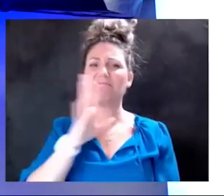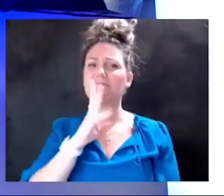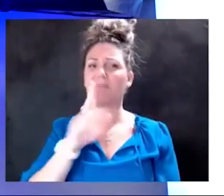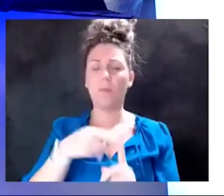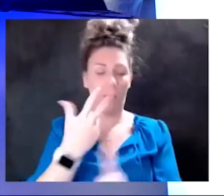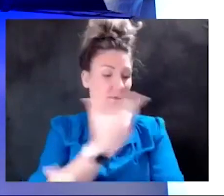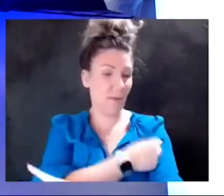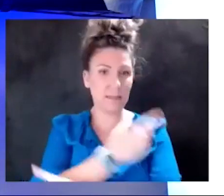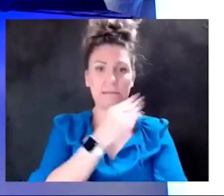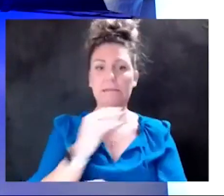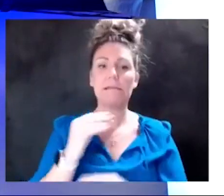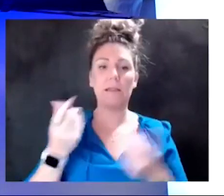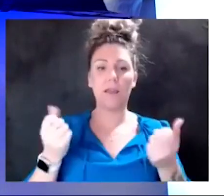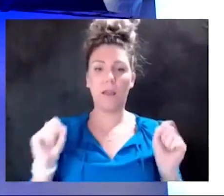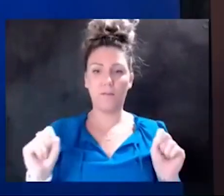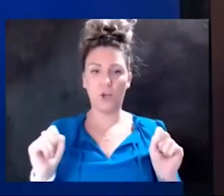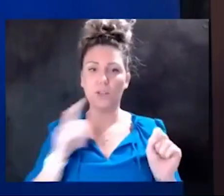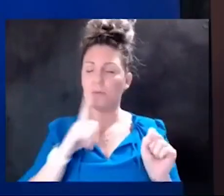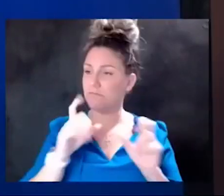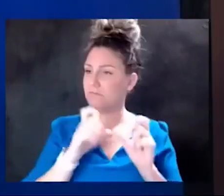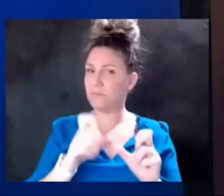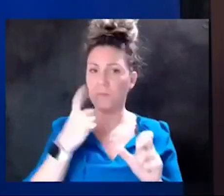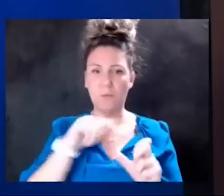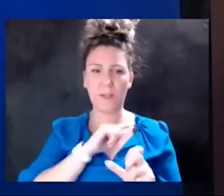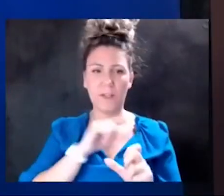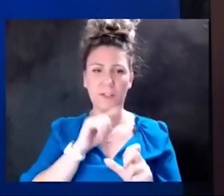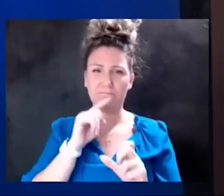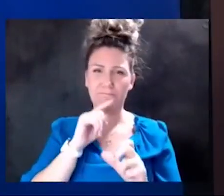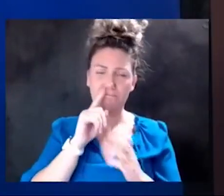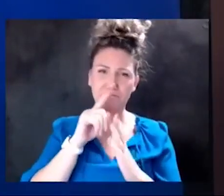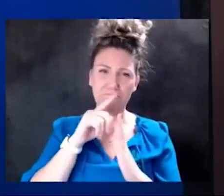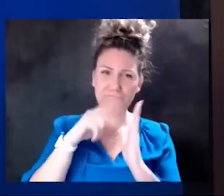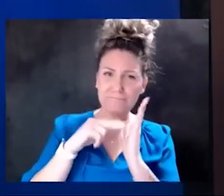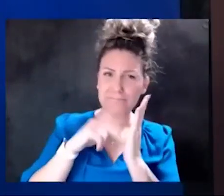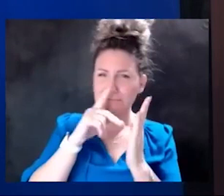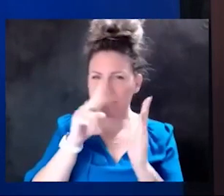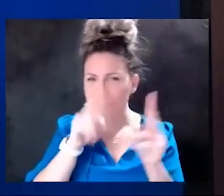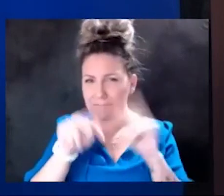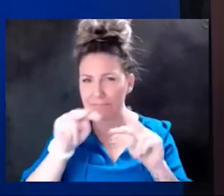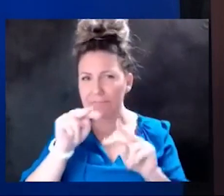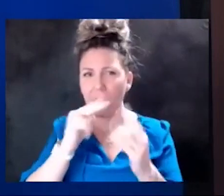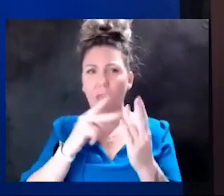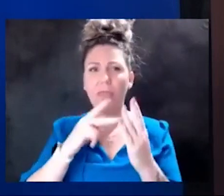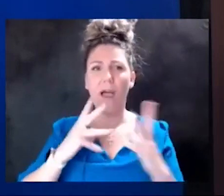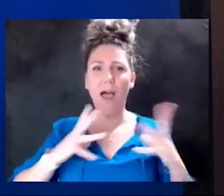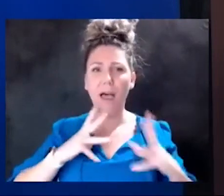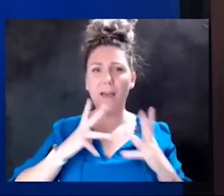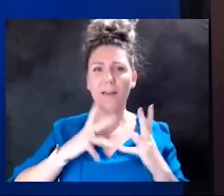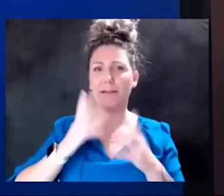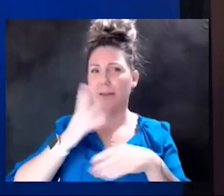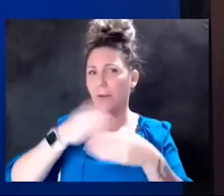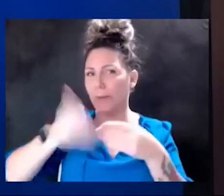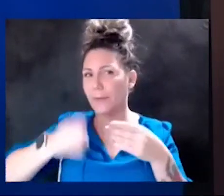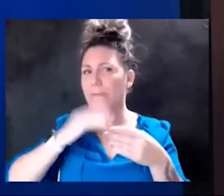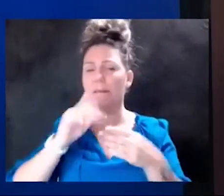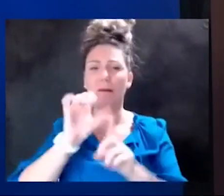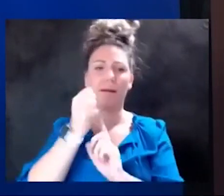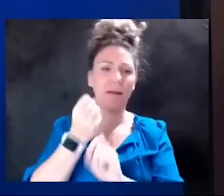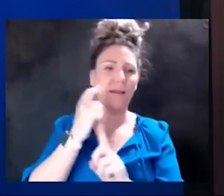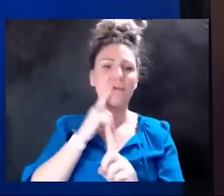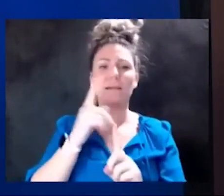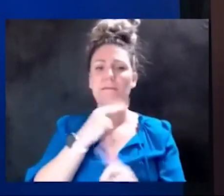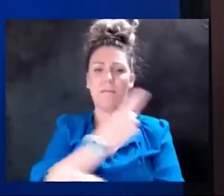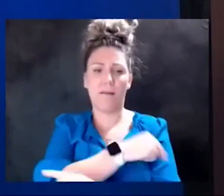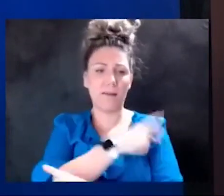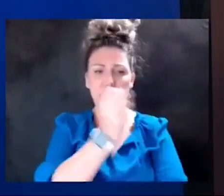vaccination efforts continue, but I mean, we're looking at the calendar. Holiday weekend is almost here, really starts tomorrow. Cases, hospitalizations are rising,